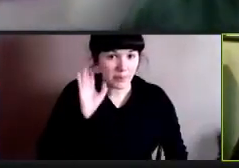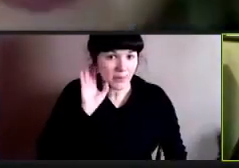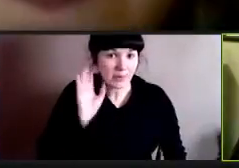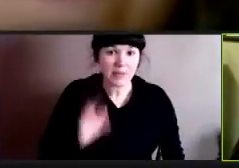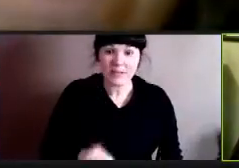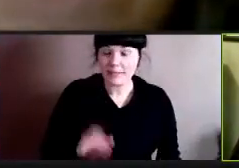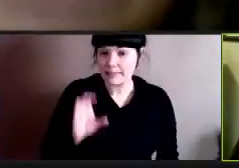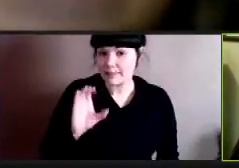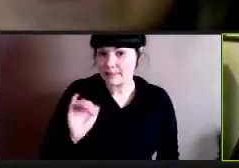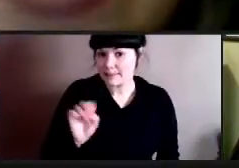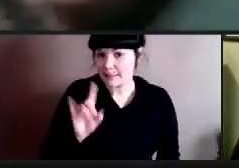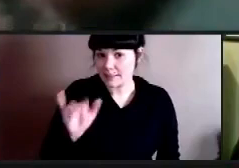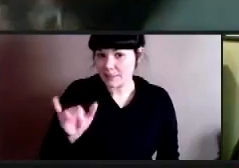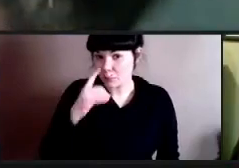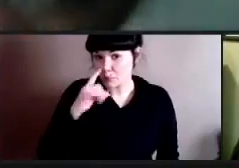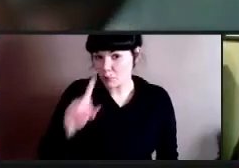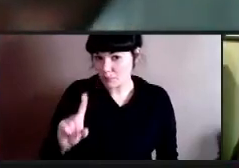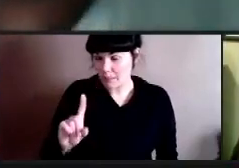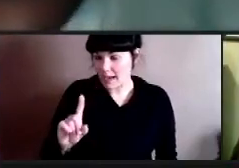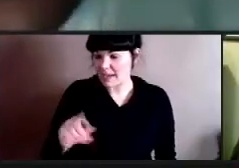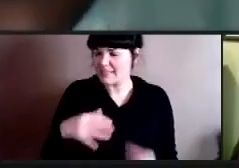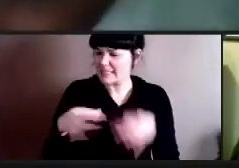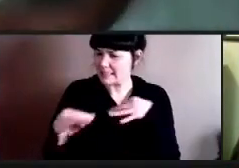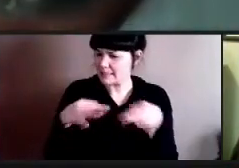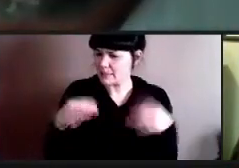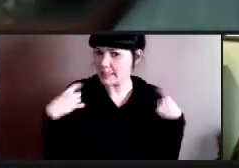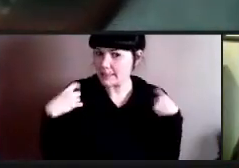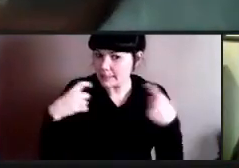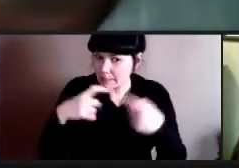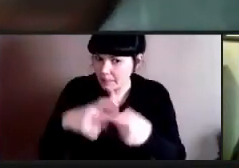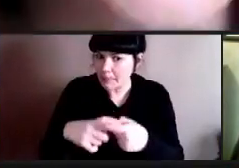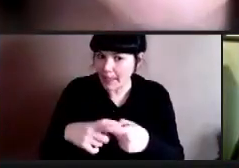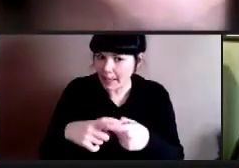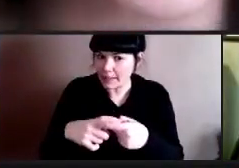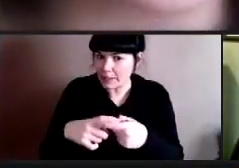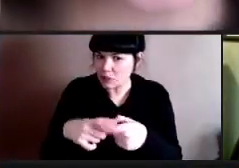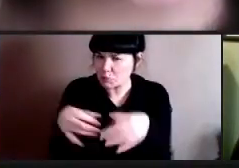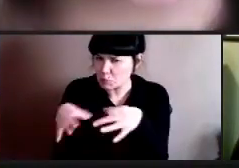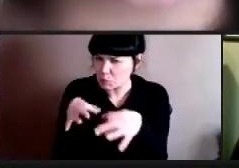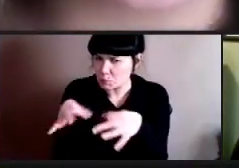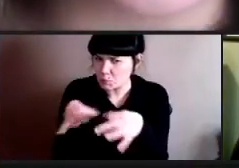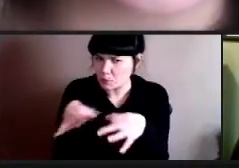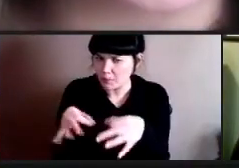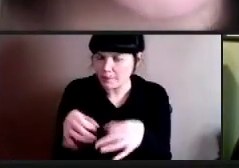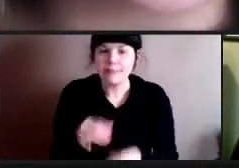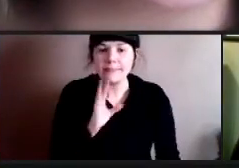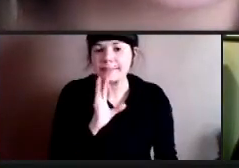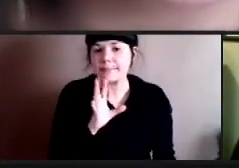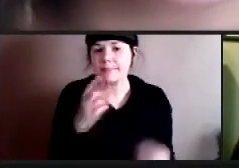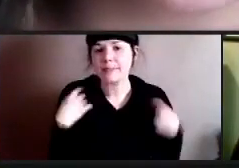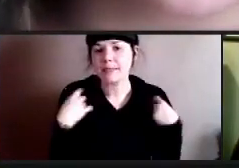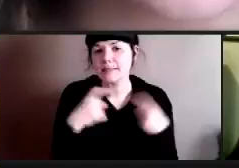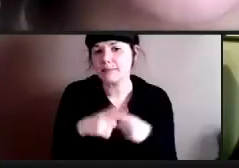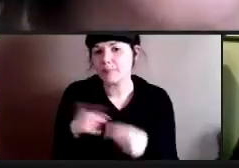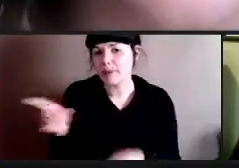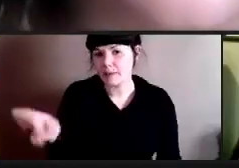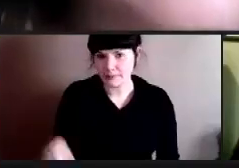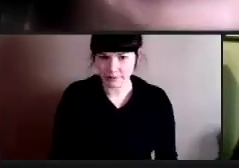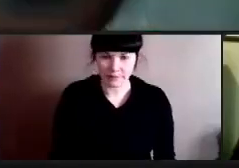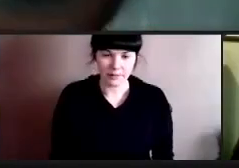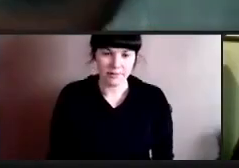translation. Gracias por estar aquí hoy. Si quiere escuchar esta presentación en español, por favor